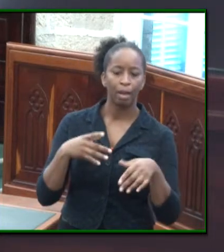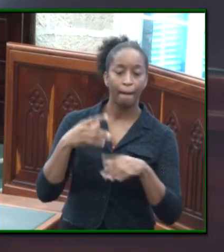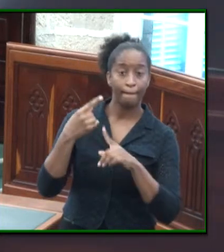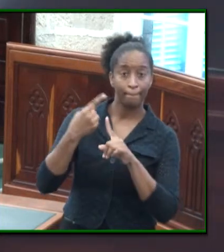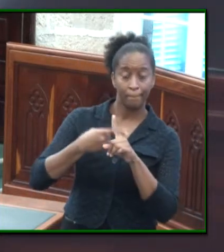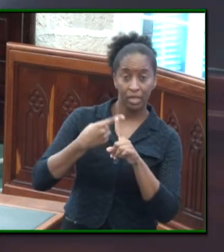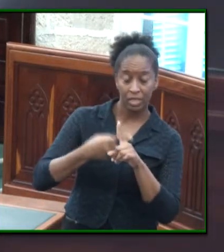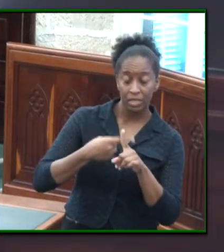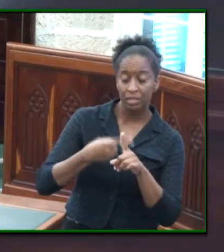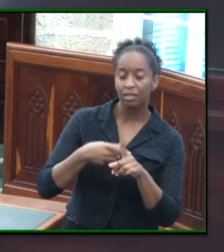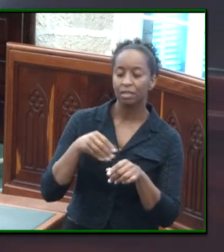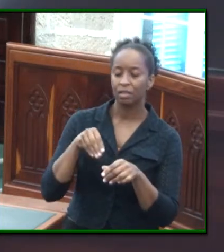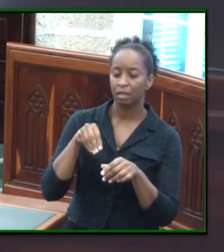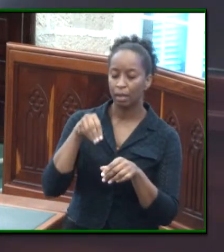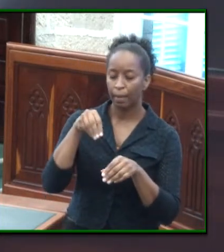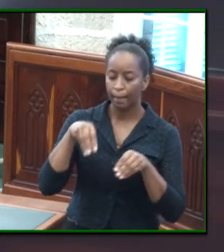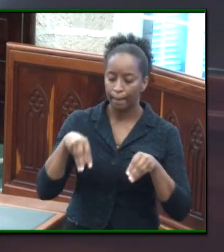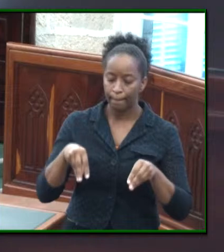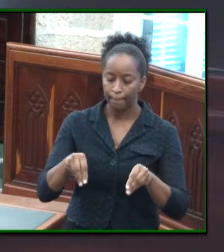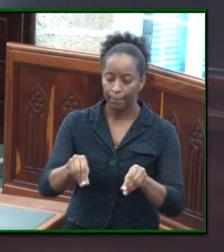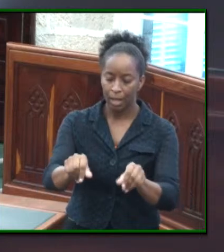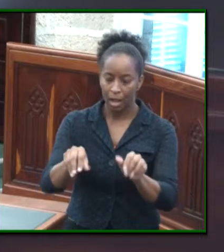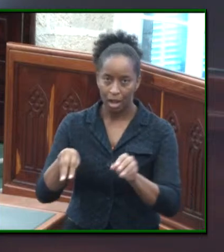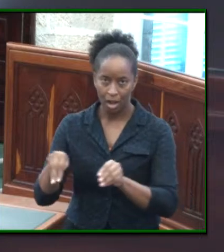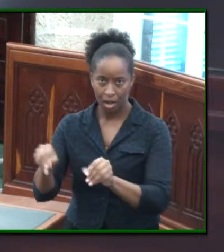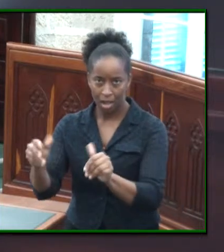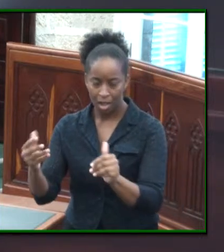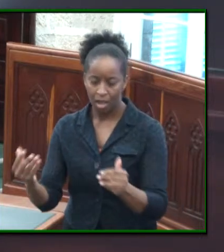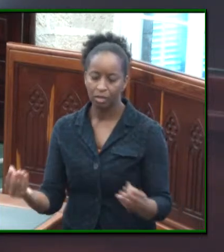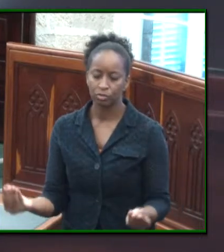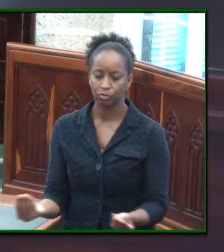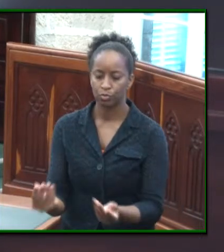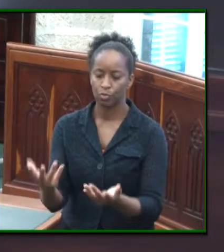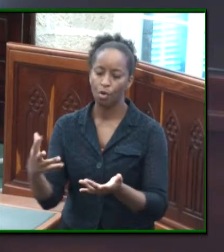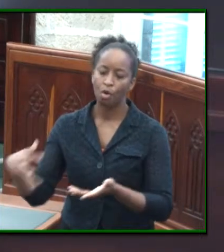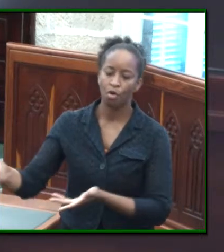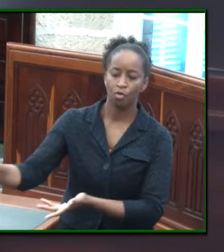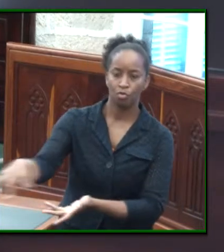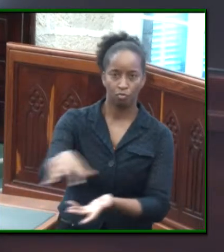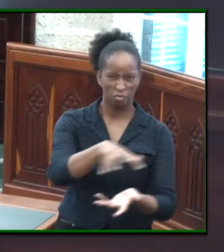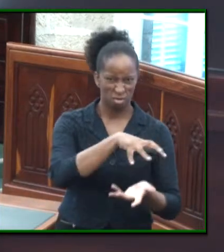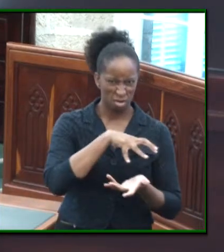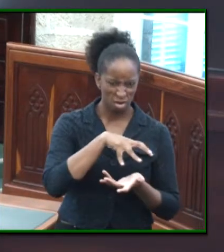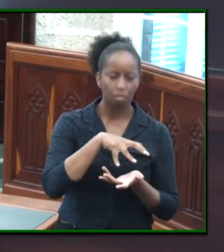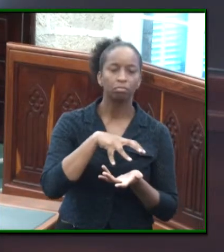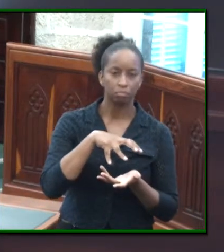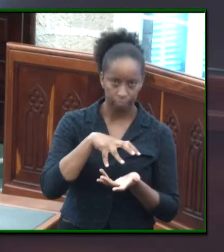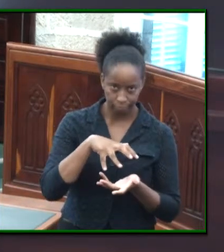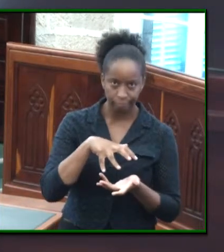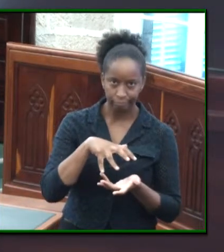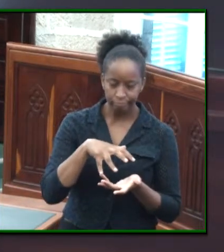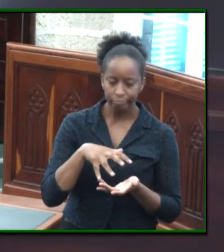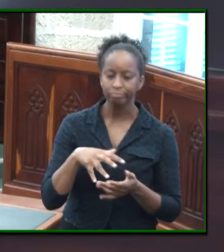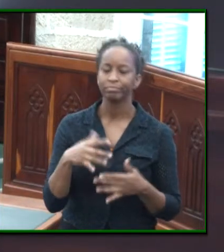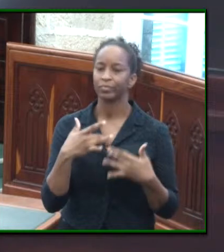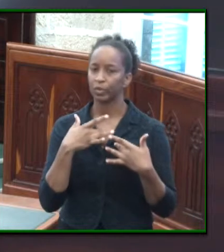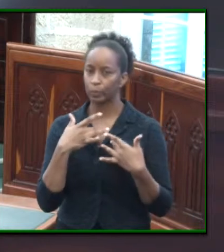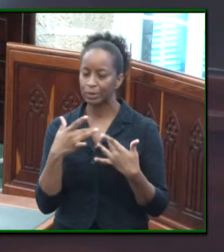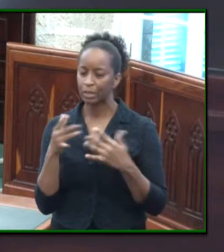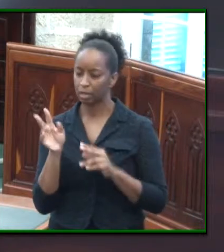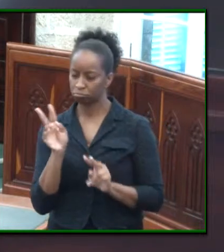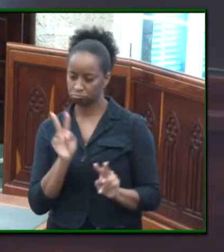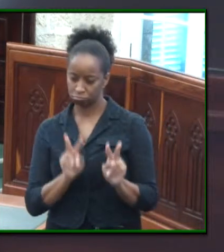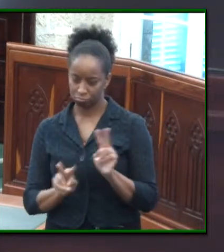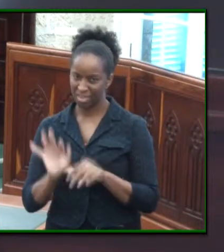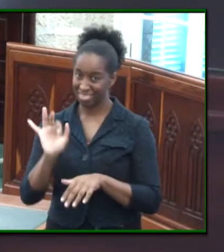deploy our resources, and plan our course of action in dealing with these issues. Now, mind you, most of